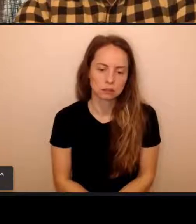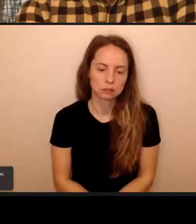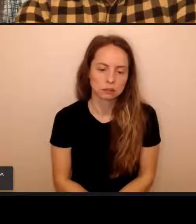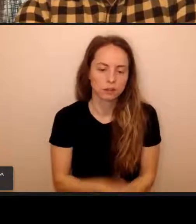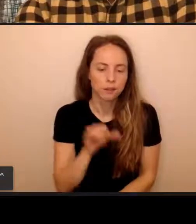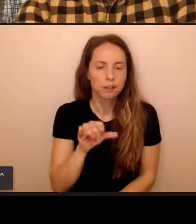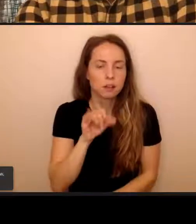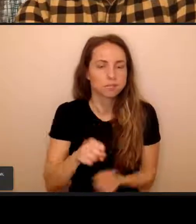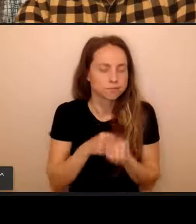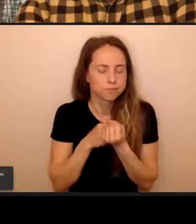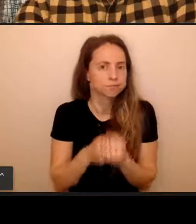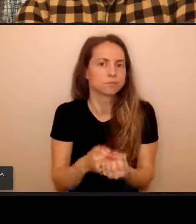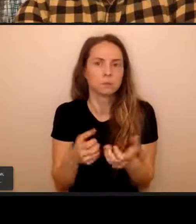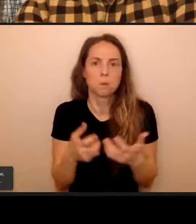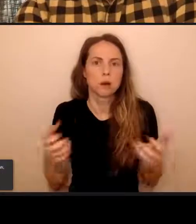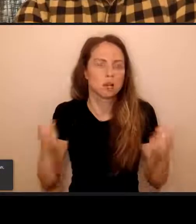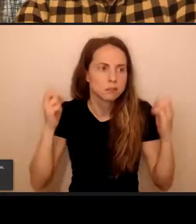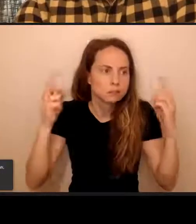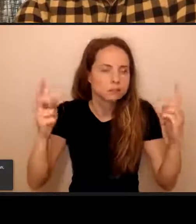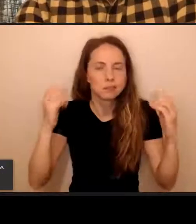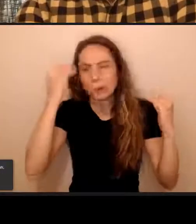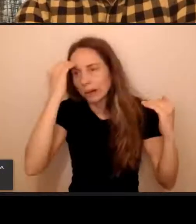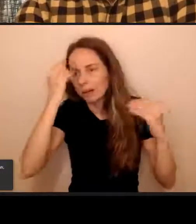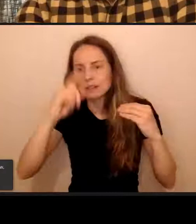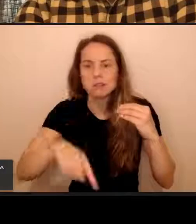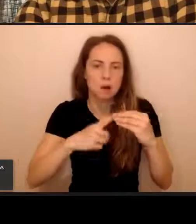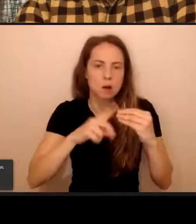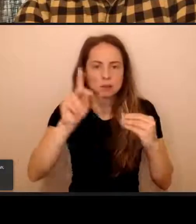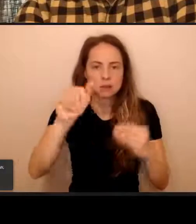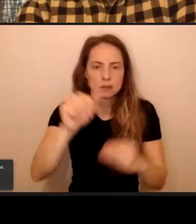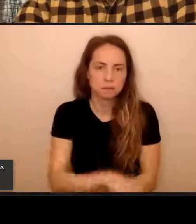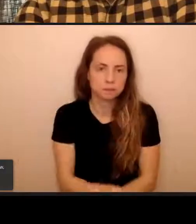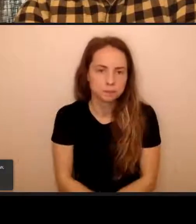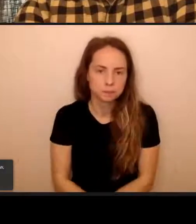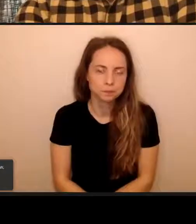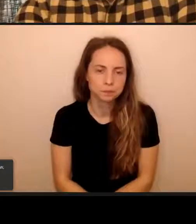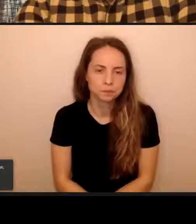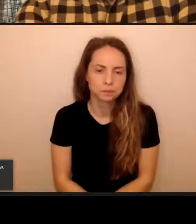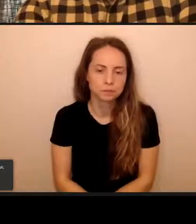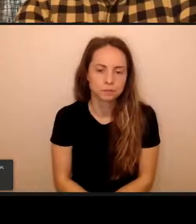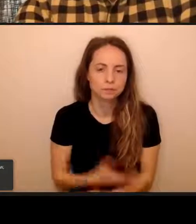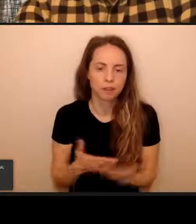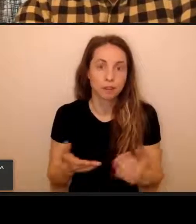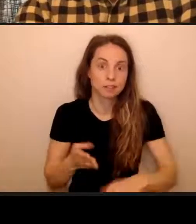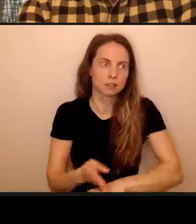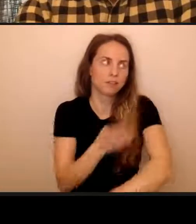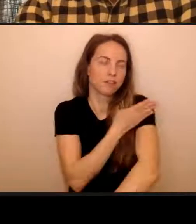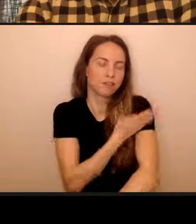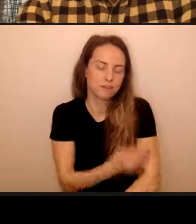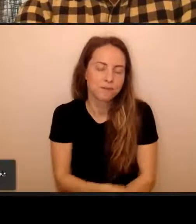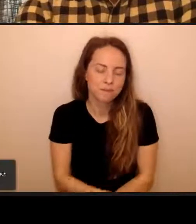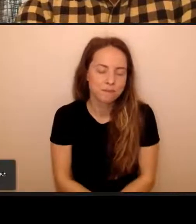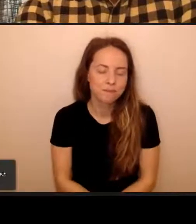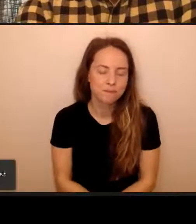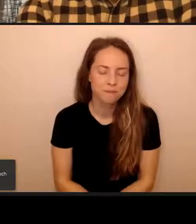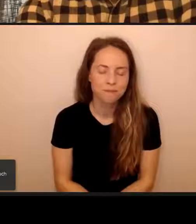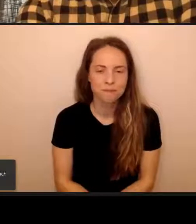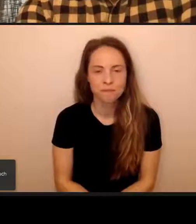much education and awareness about disability. That things are much better.